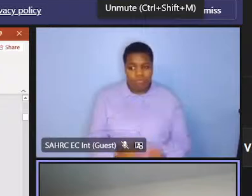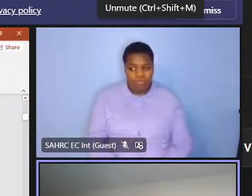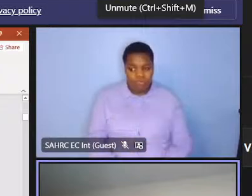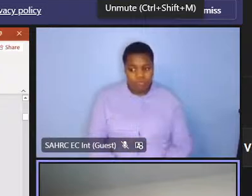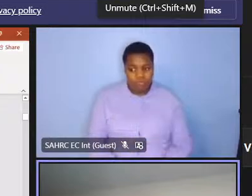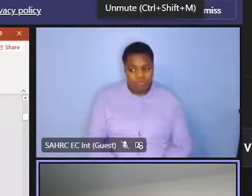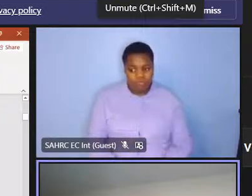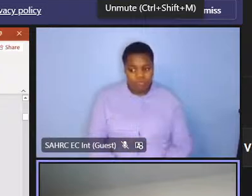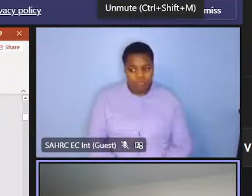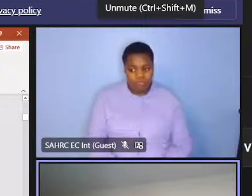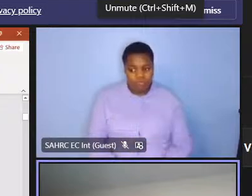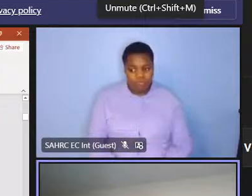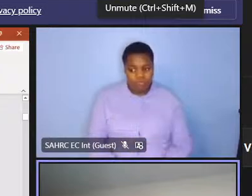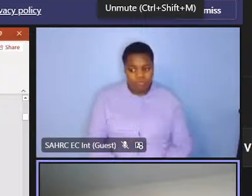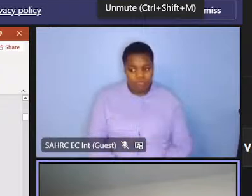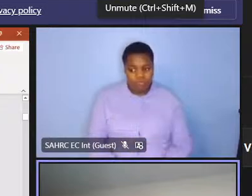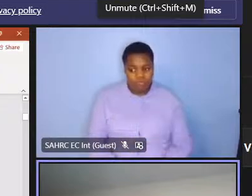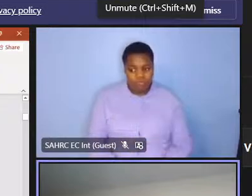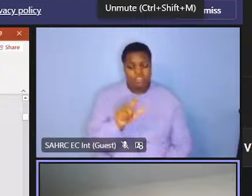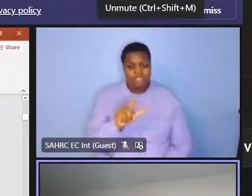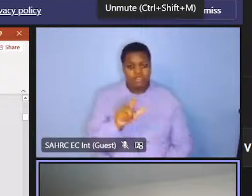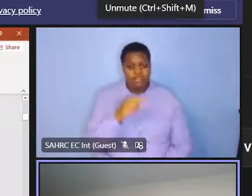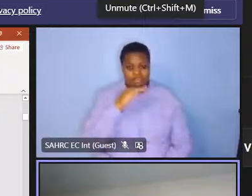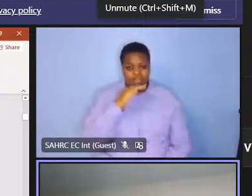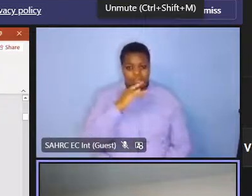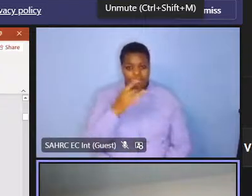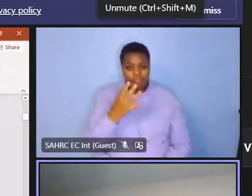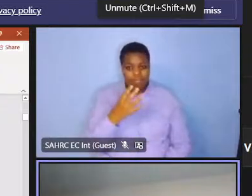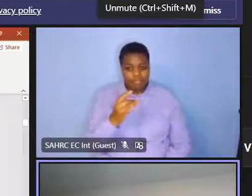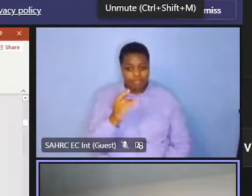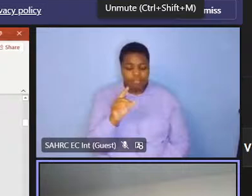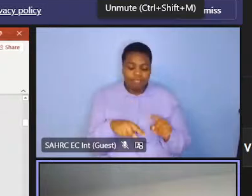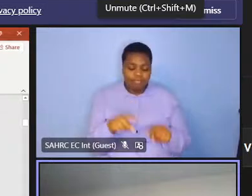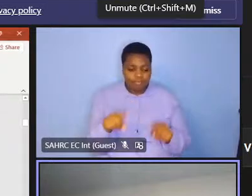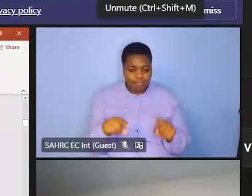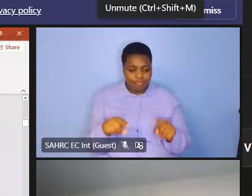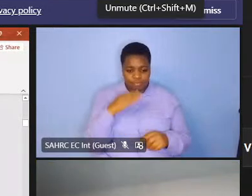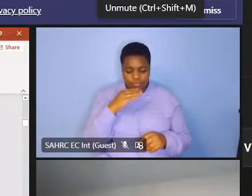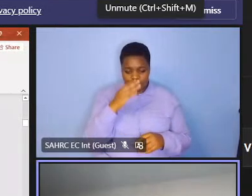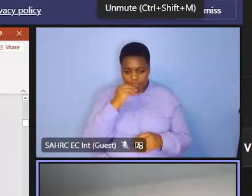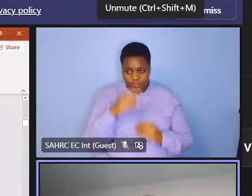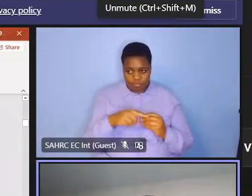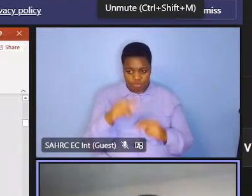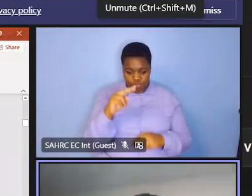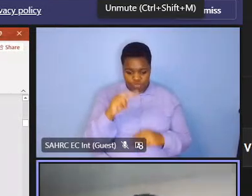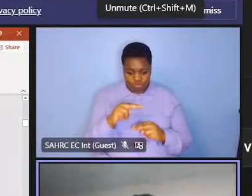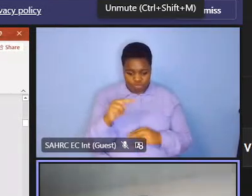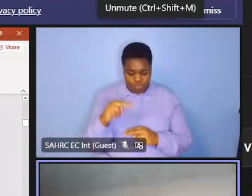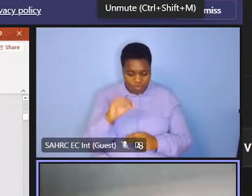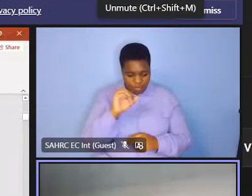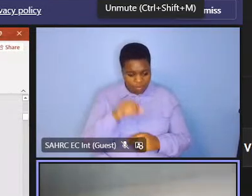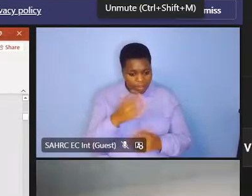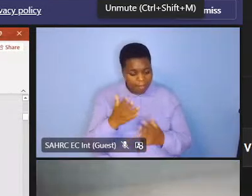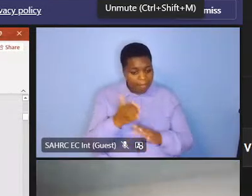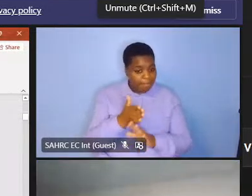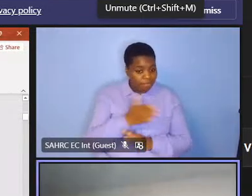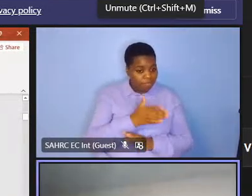Section 7 of the Constitution, is of great reference, and I'll talk about it shortly. Now, maybe before I even